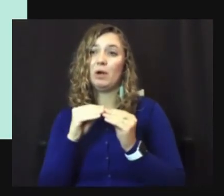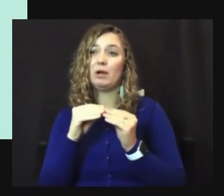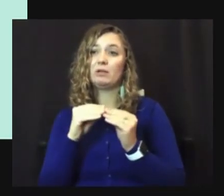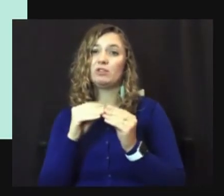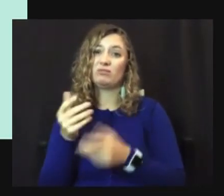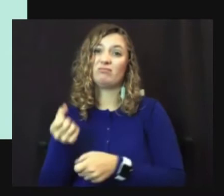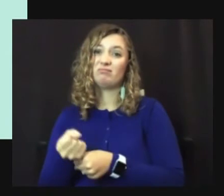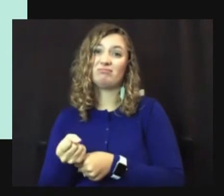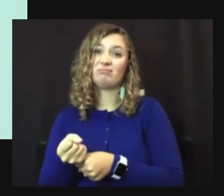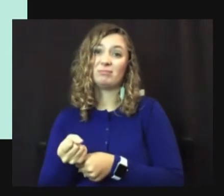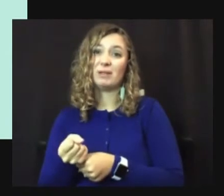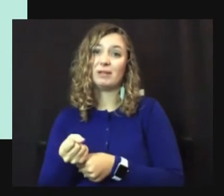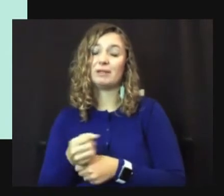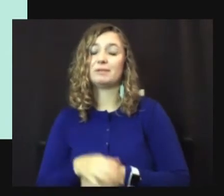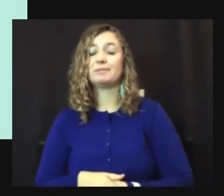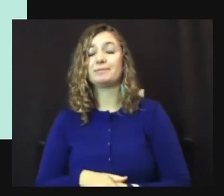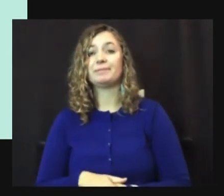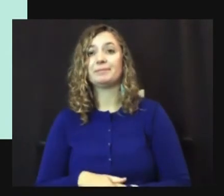But